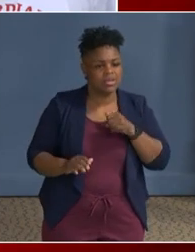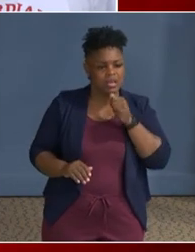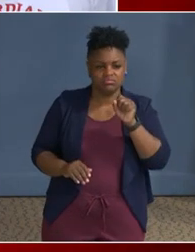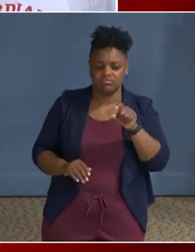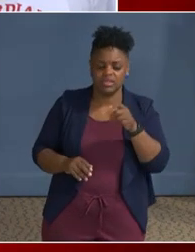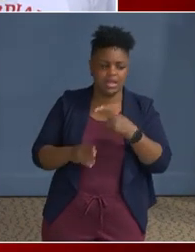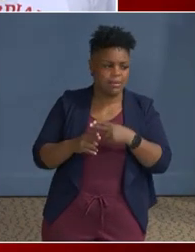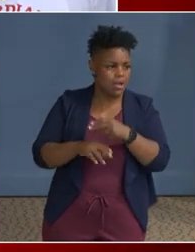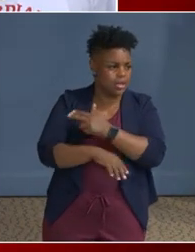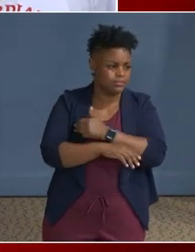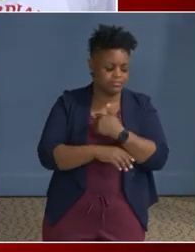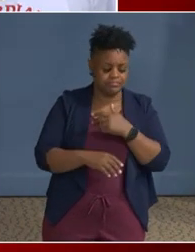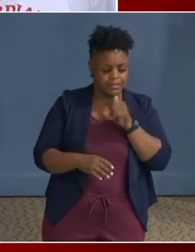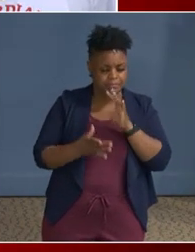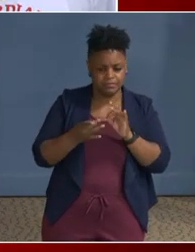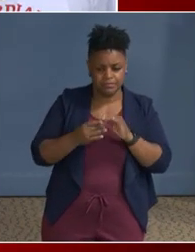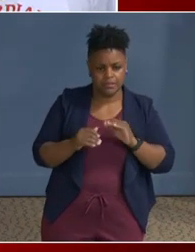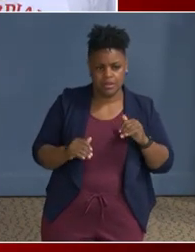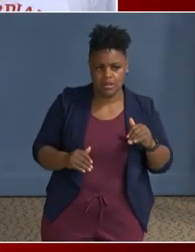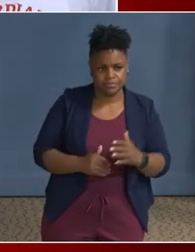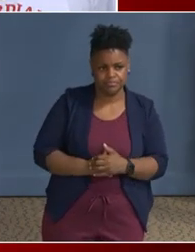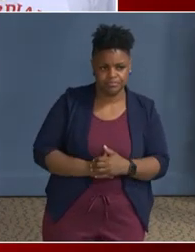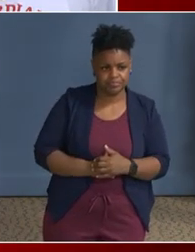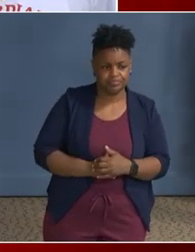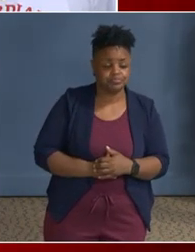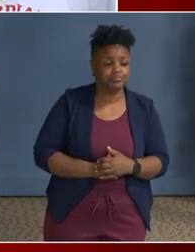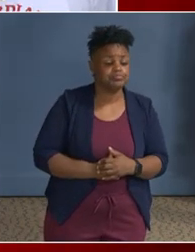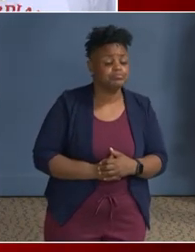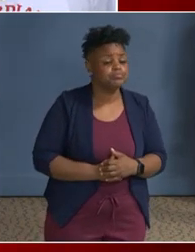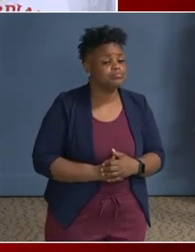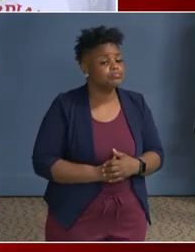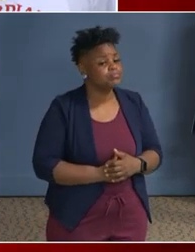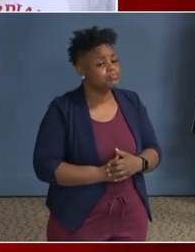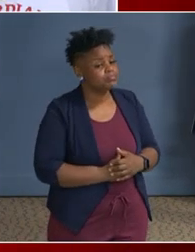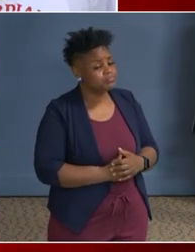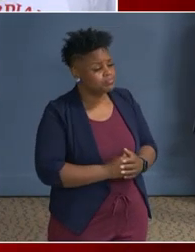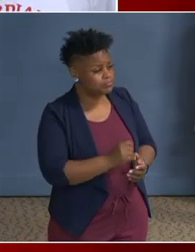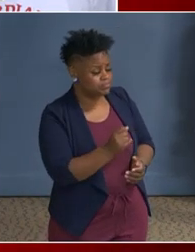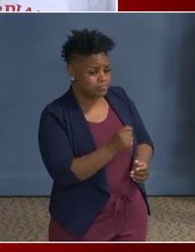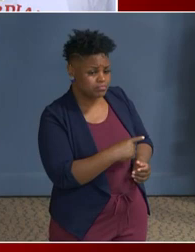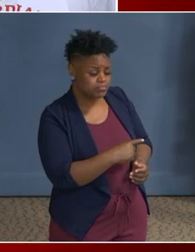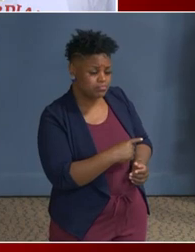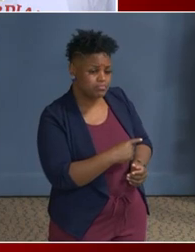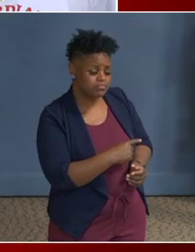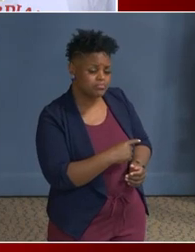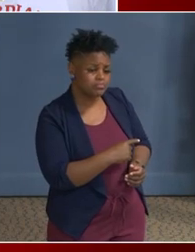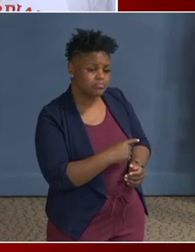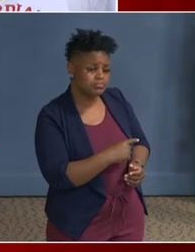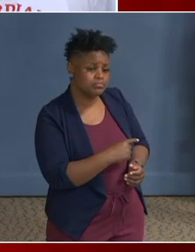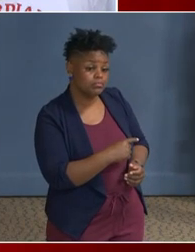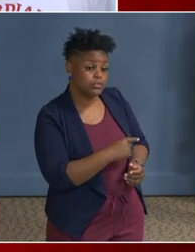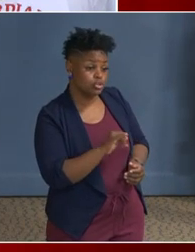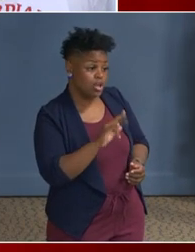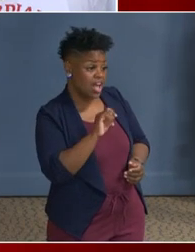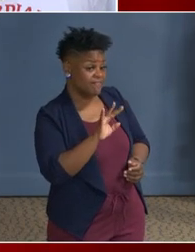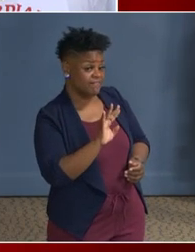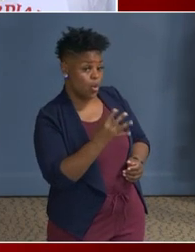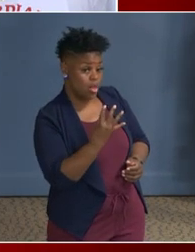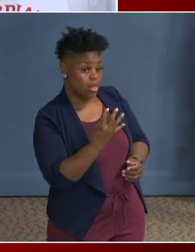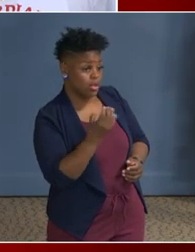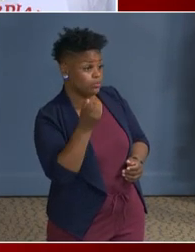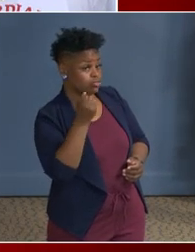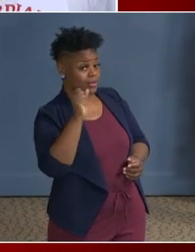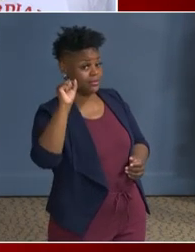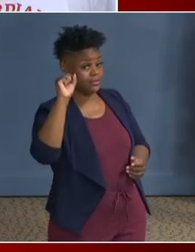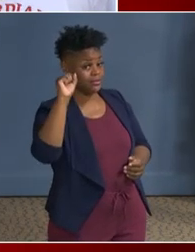hospital. I apologize. Yes. Do you have any more details on the arrests related to the July 4th protests? We had